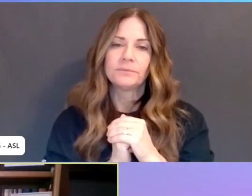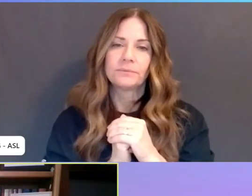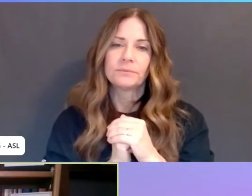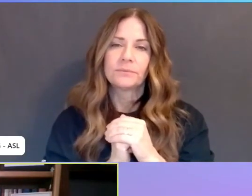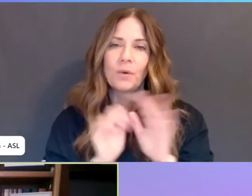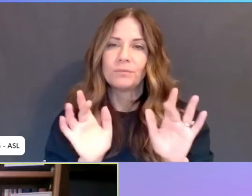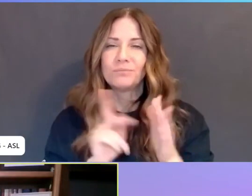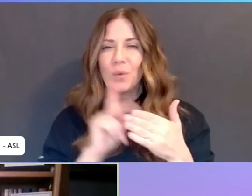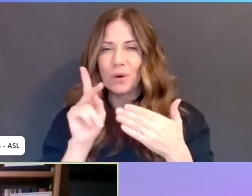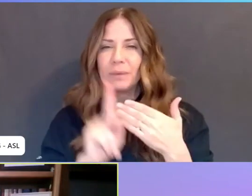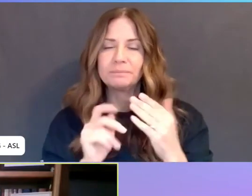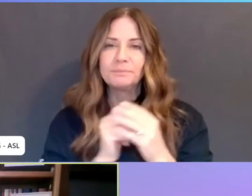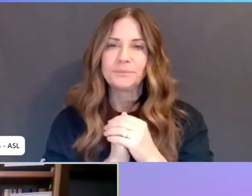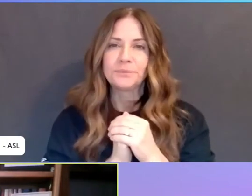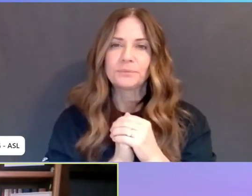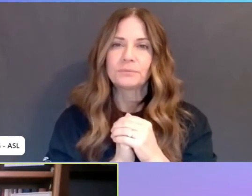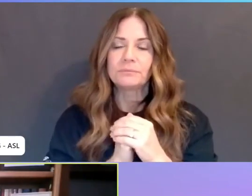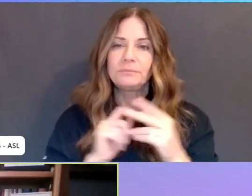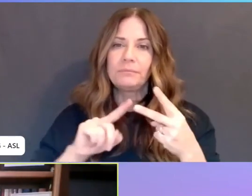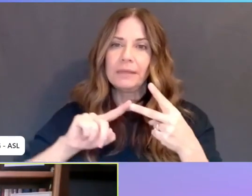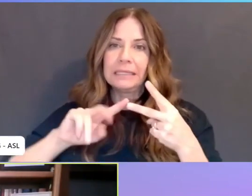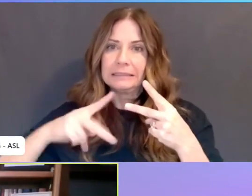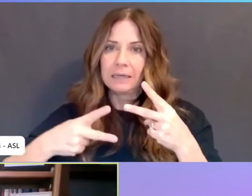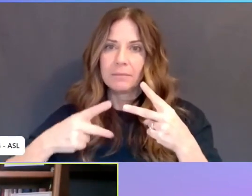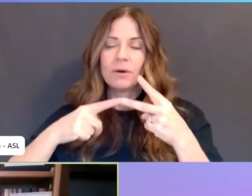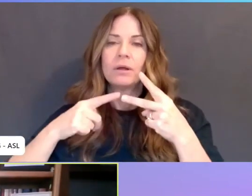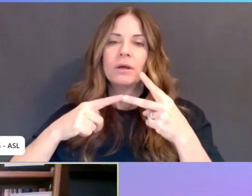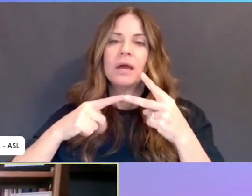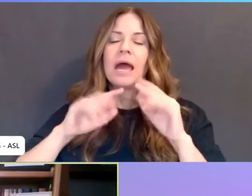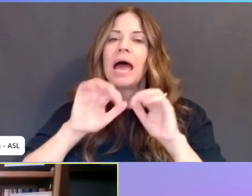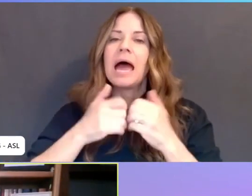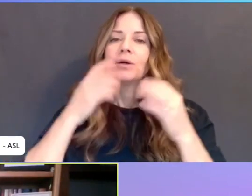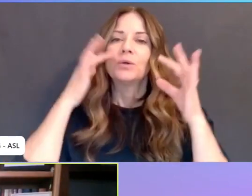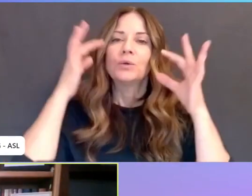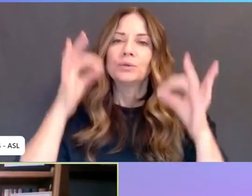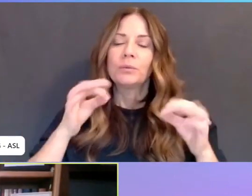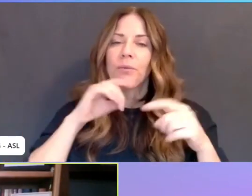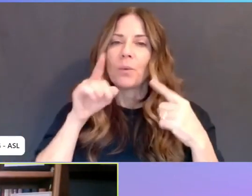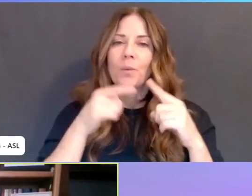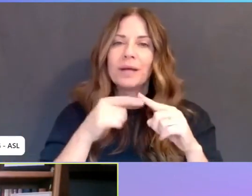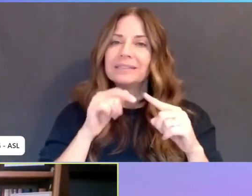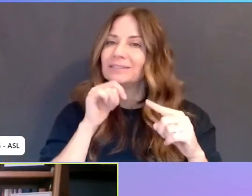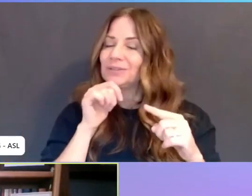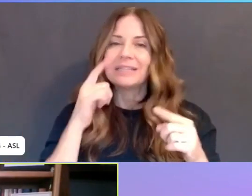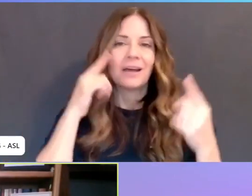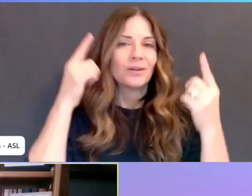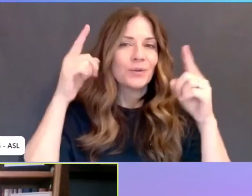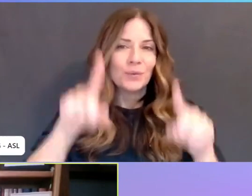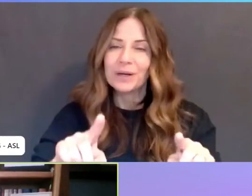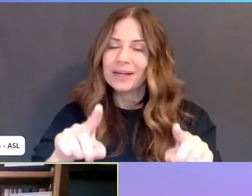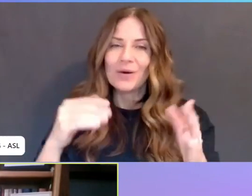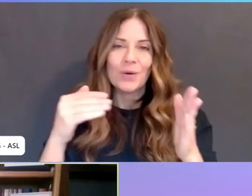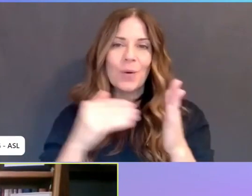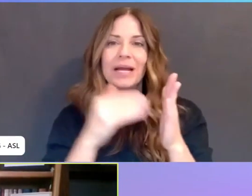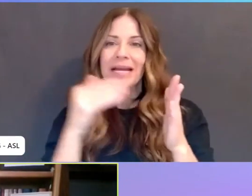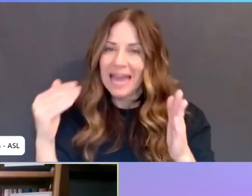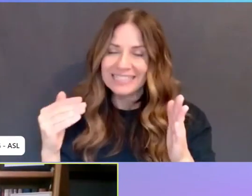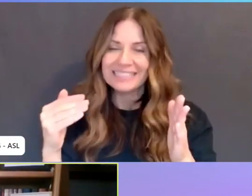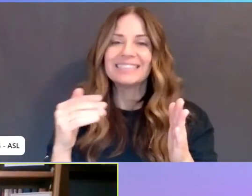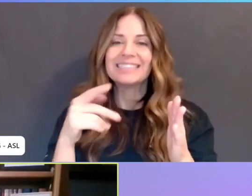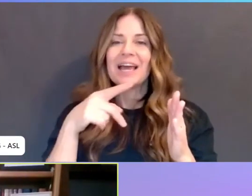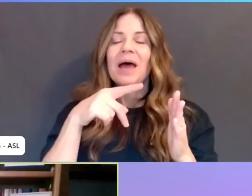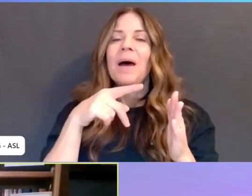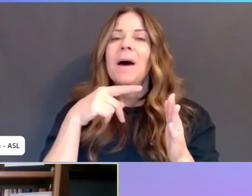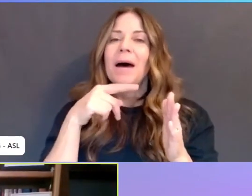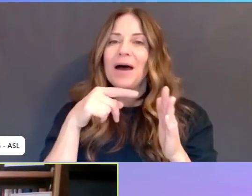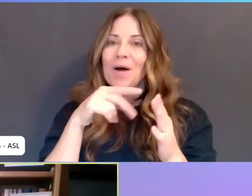Great. Then the second part of that question, how do you determine when to disagree or go against a prescriptive